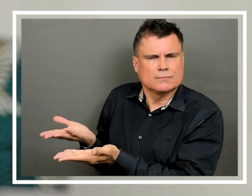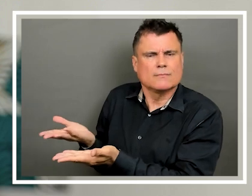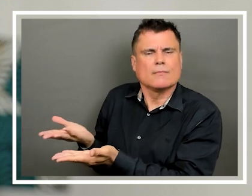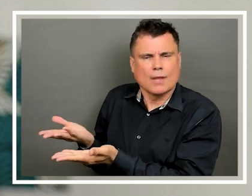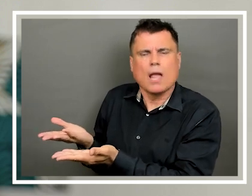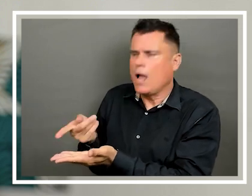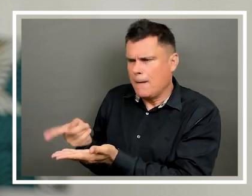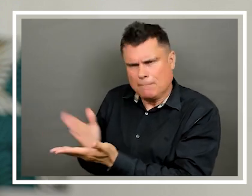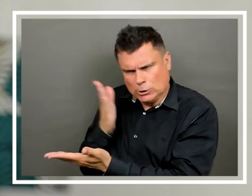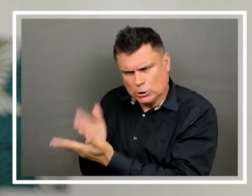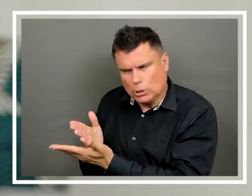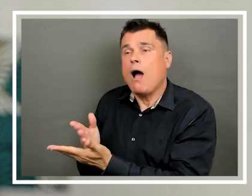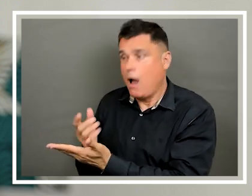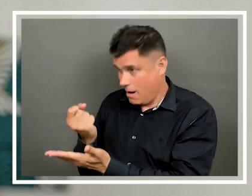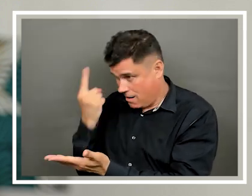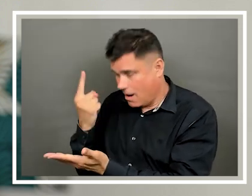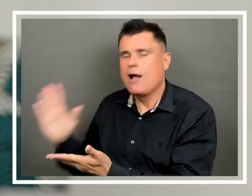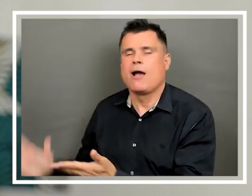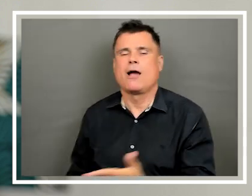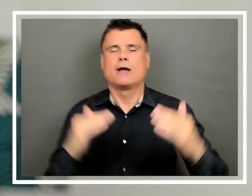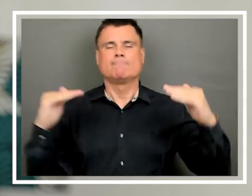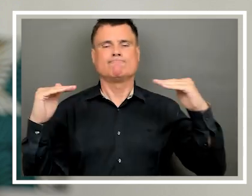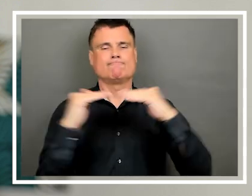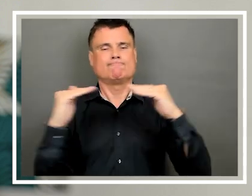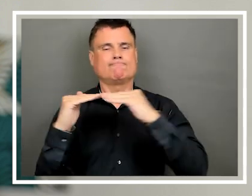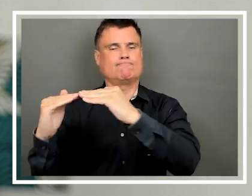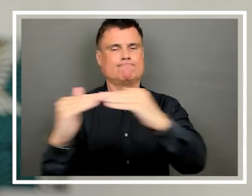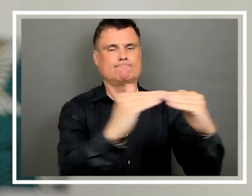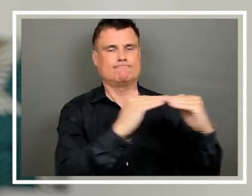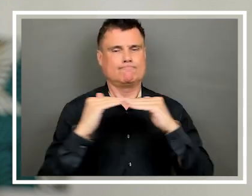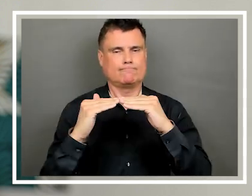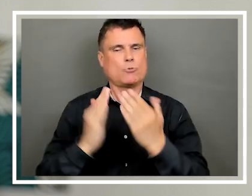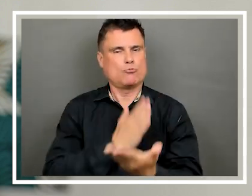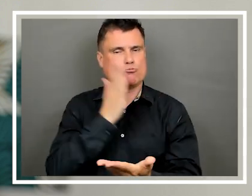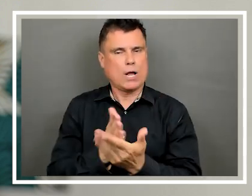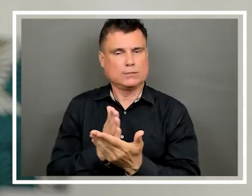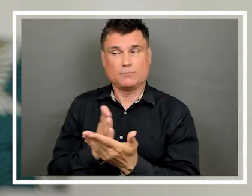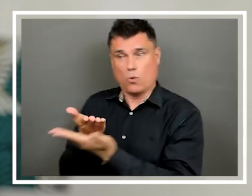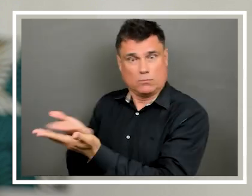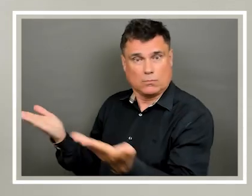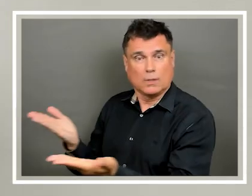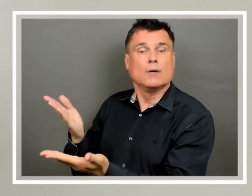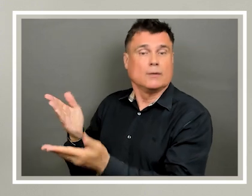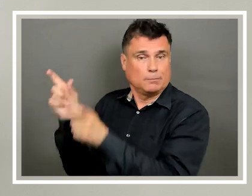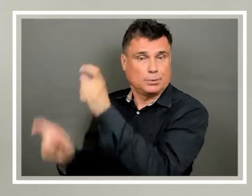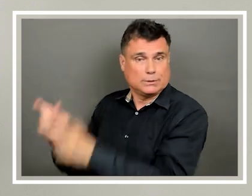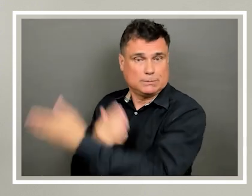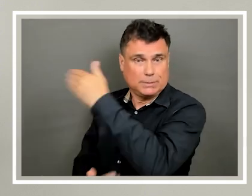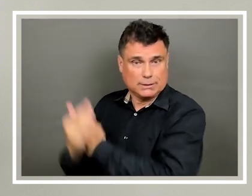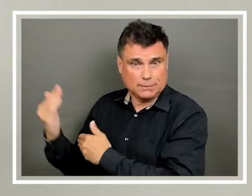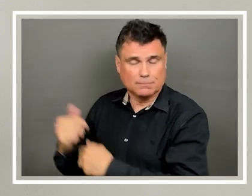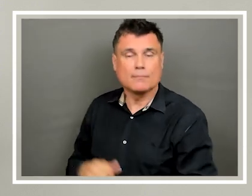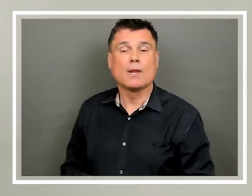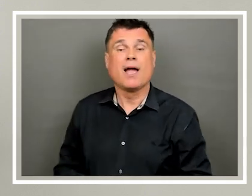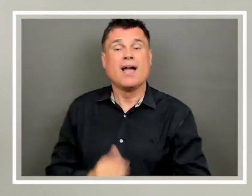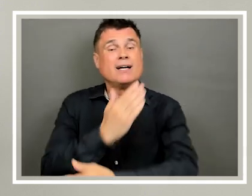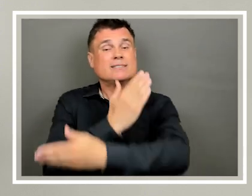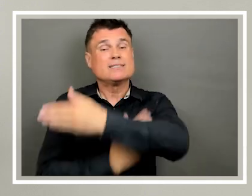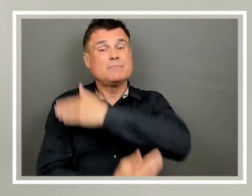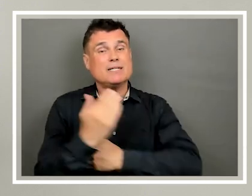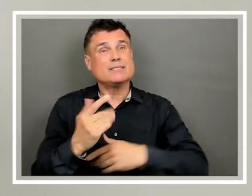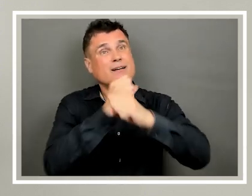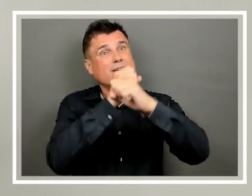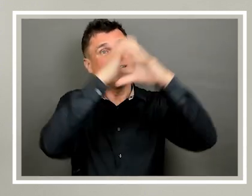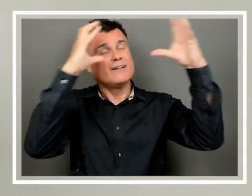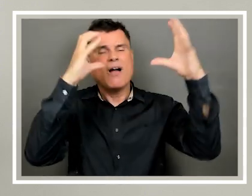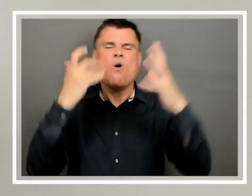we can understand how to best ensure equal rights for persons with disabilities. Disability has often been seen